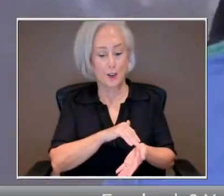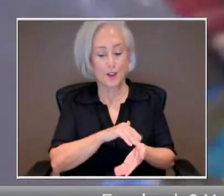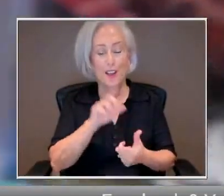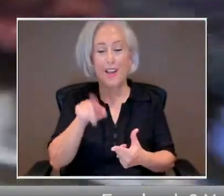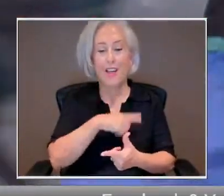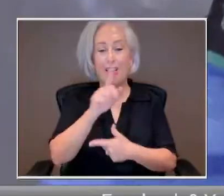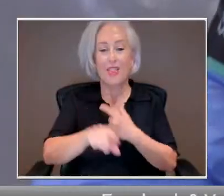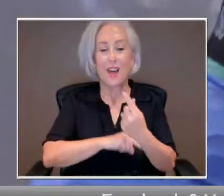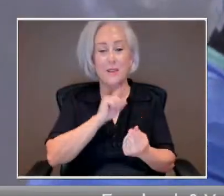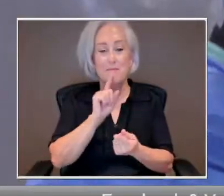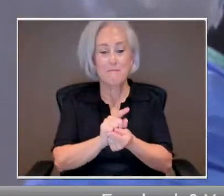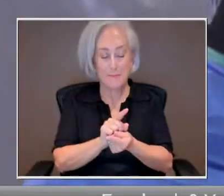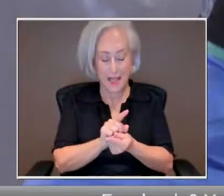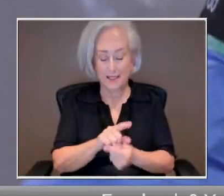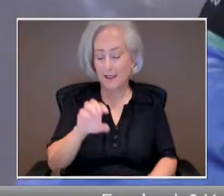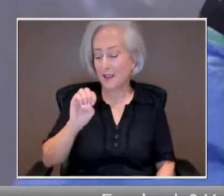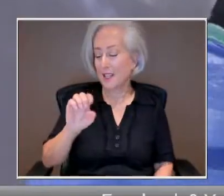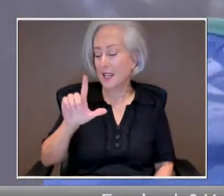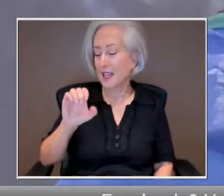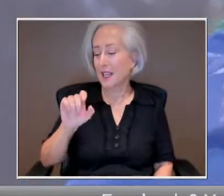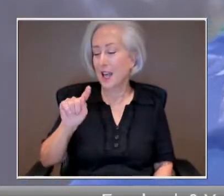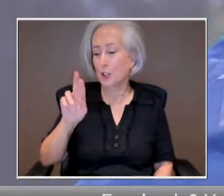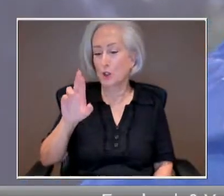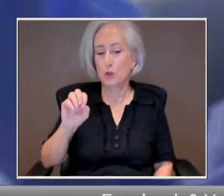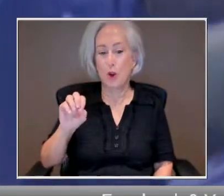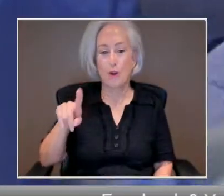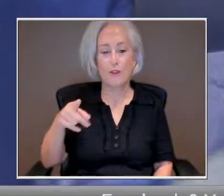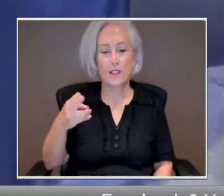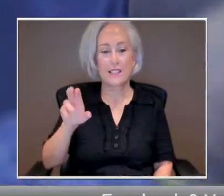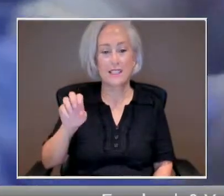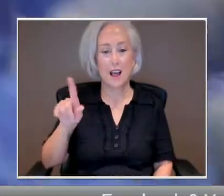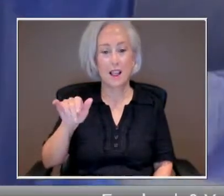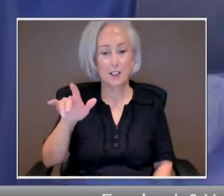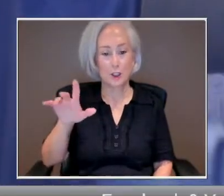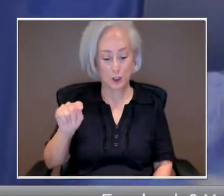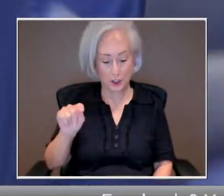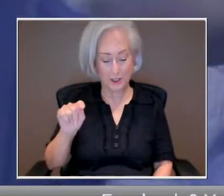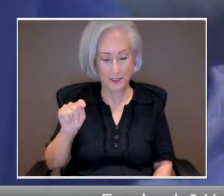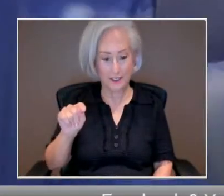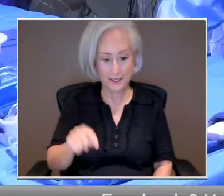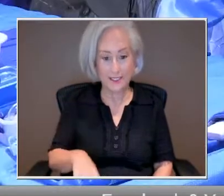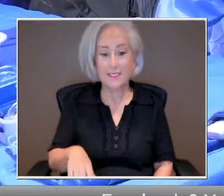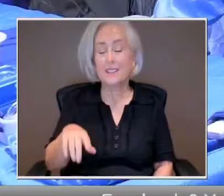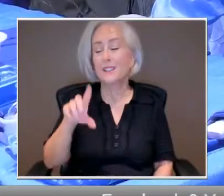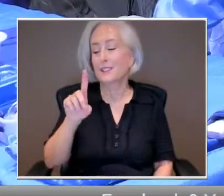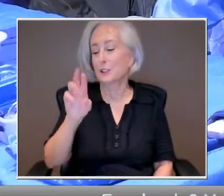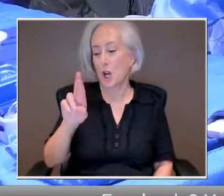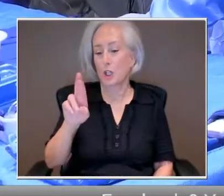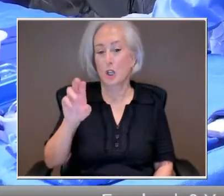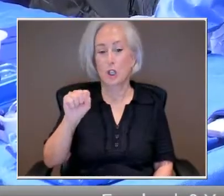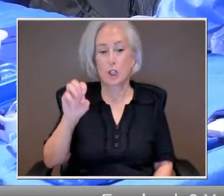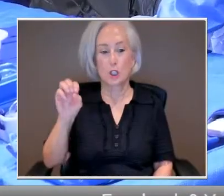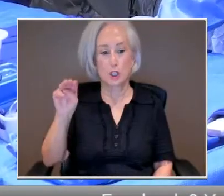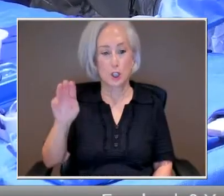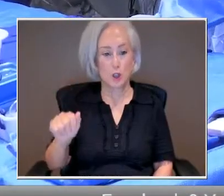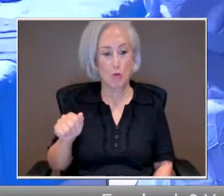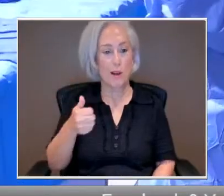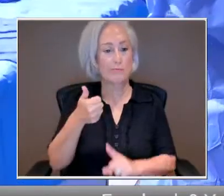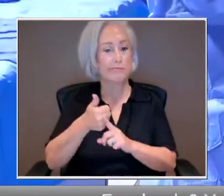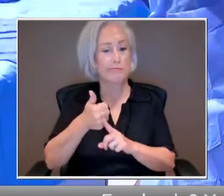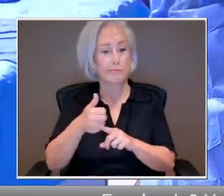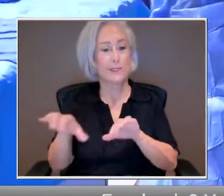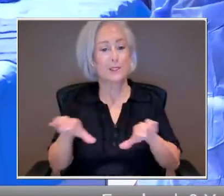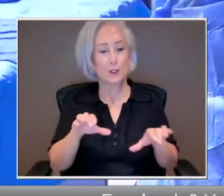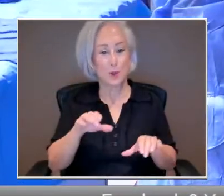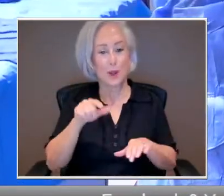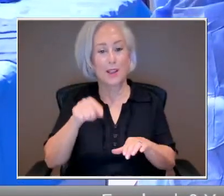electrophysiologist Dr. Siva Soma at the University of Kansas Health System, who you see here performing the procedure on Nicole. Now